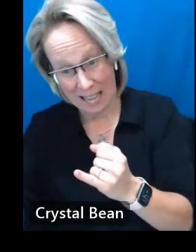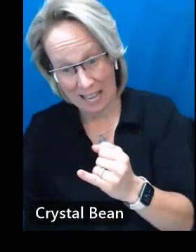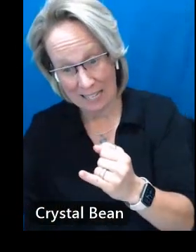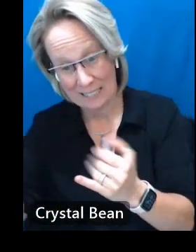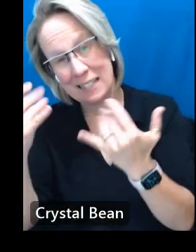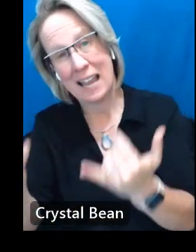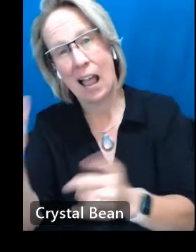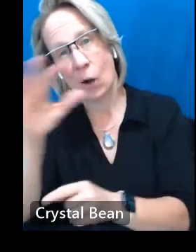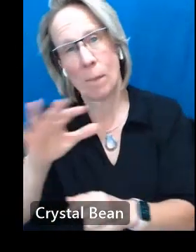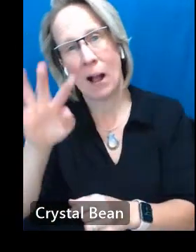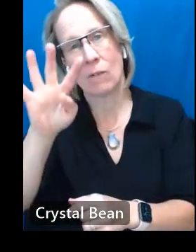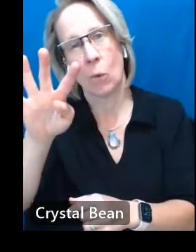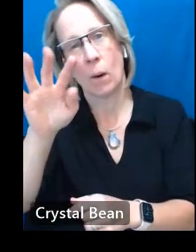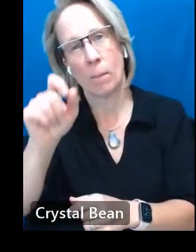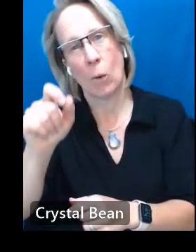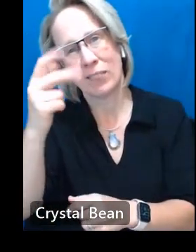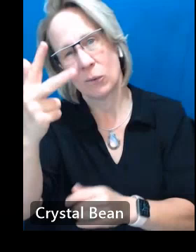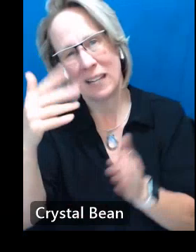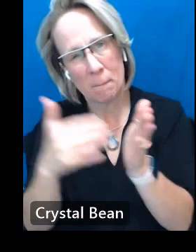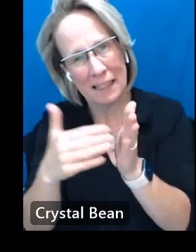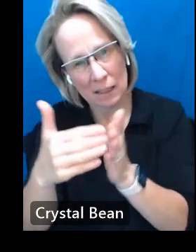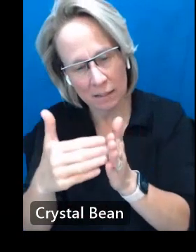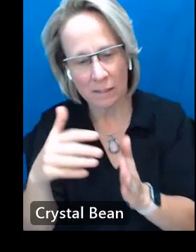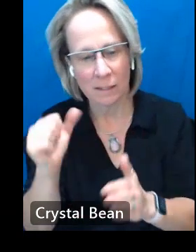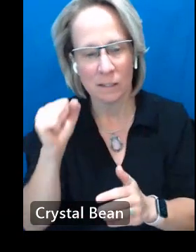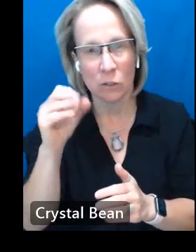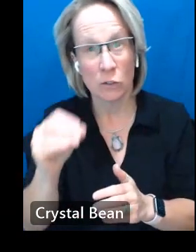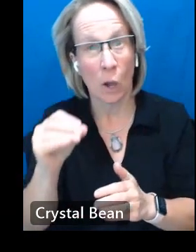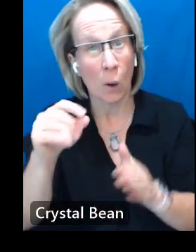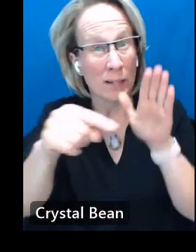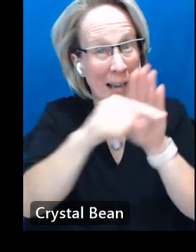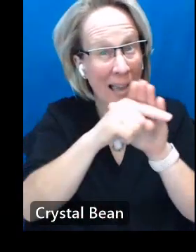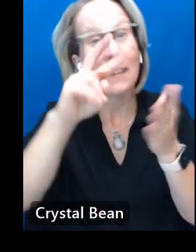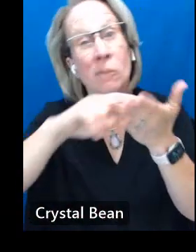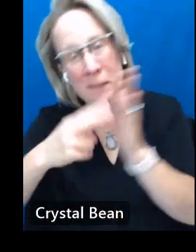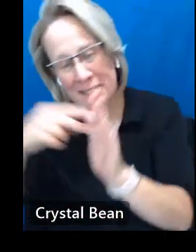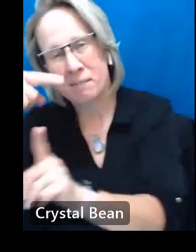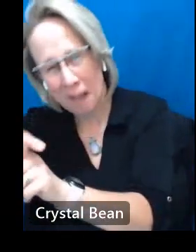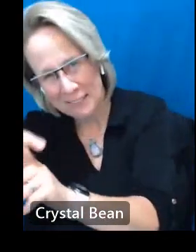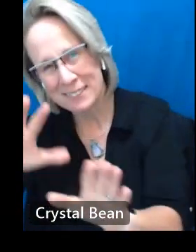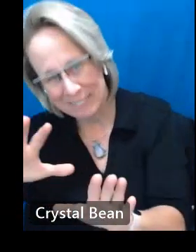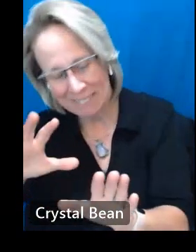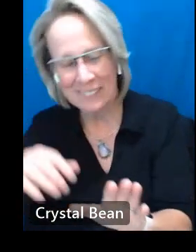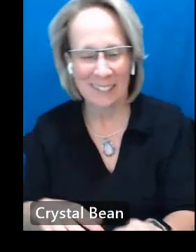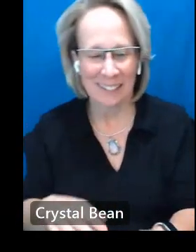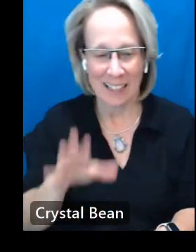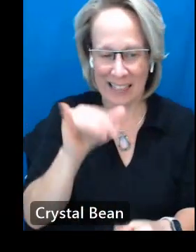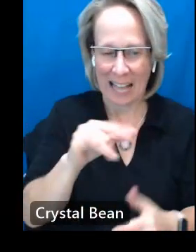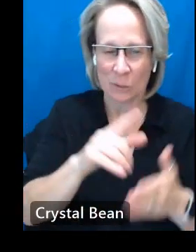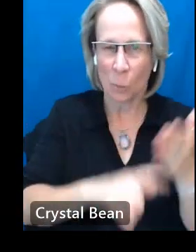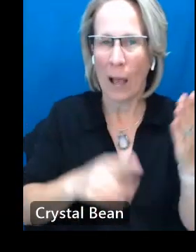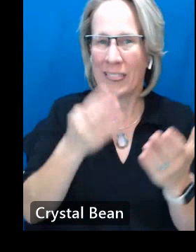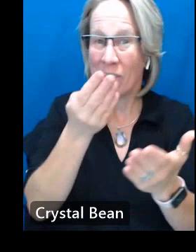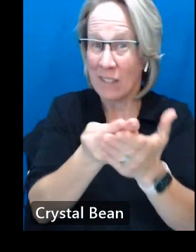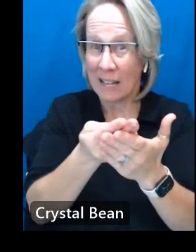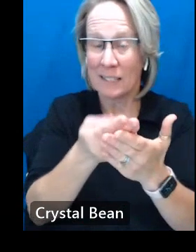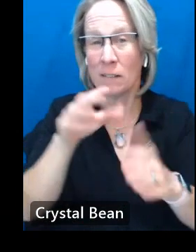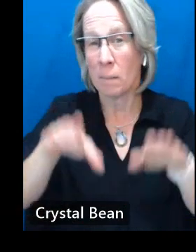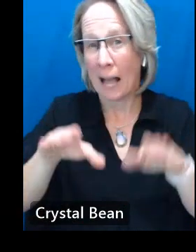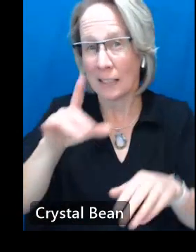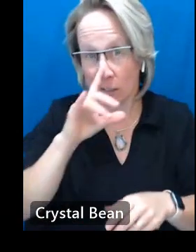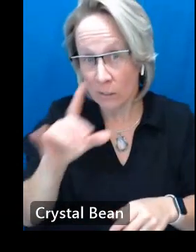million. This is accounting, so a negative is a positive, right? So that's what the fund balance is looking like in 325,900, right? So they